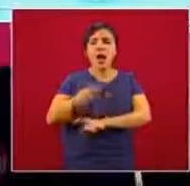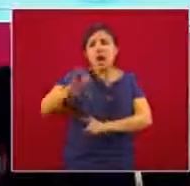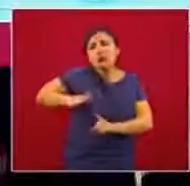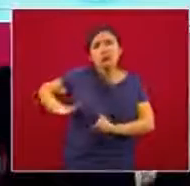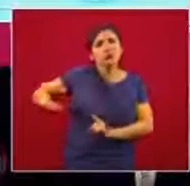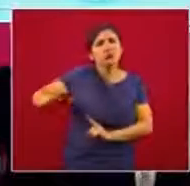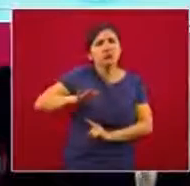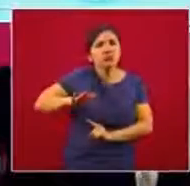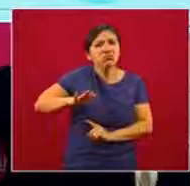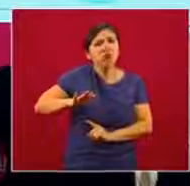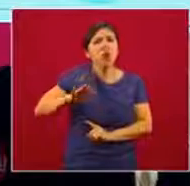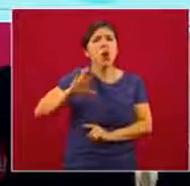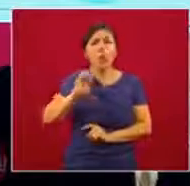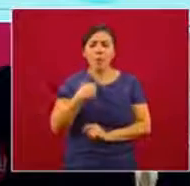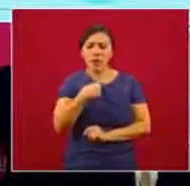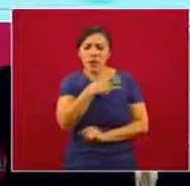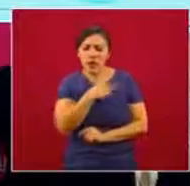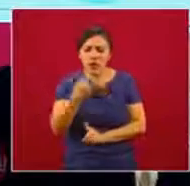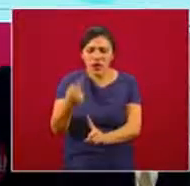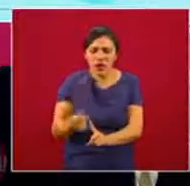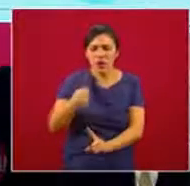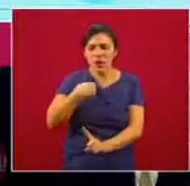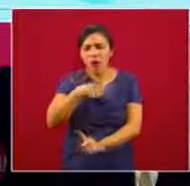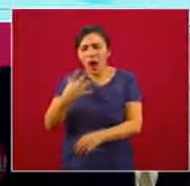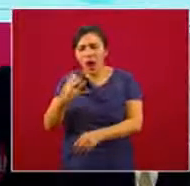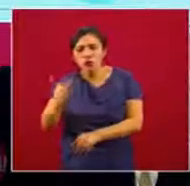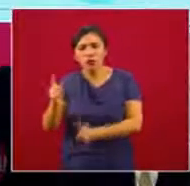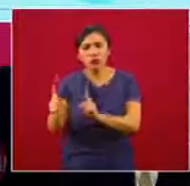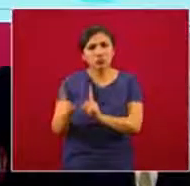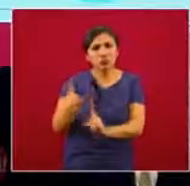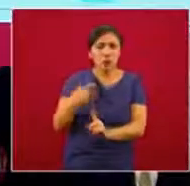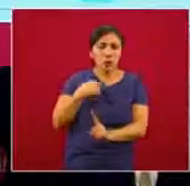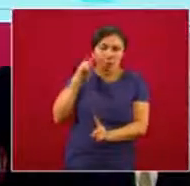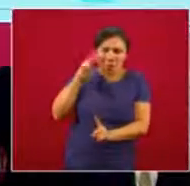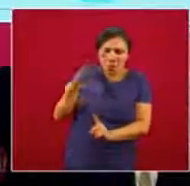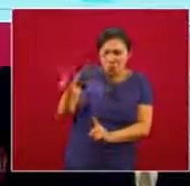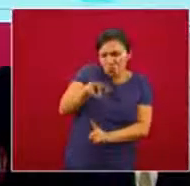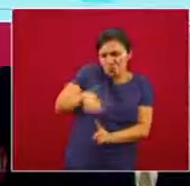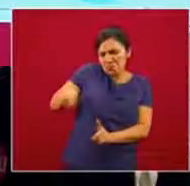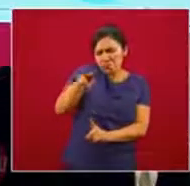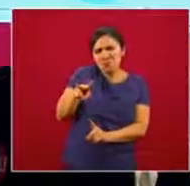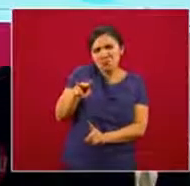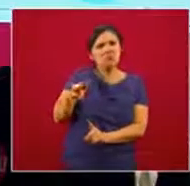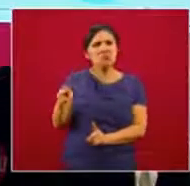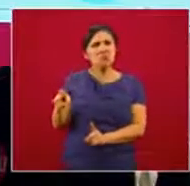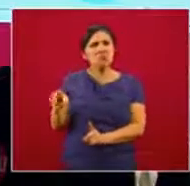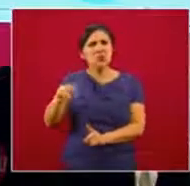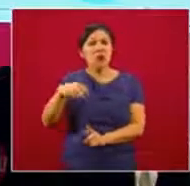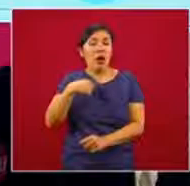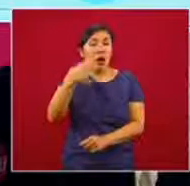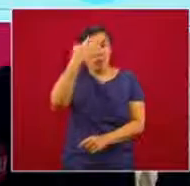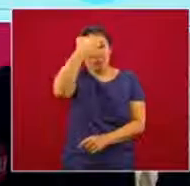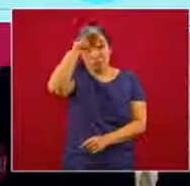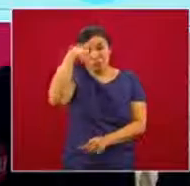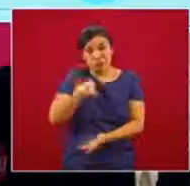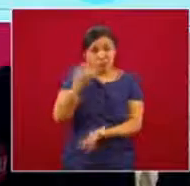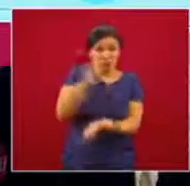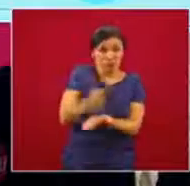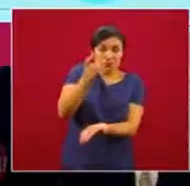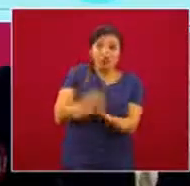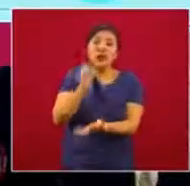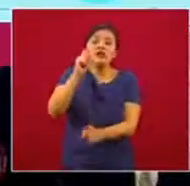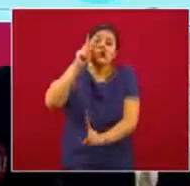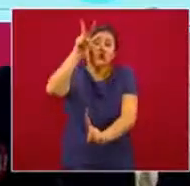one in their families or their daughter or son directly, apparently,